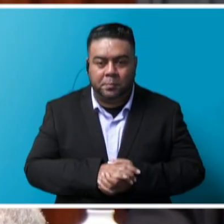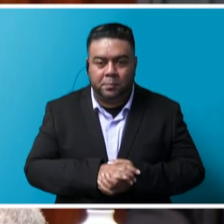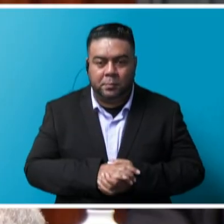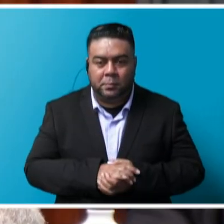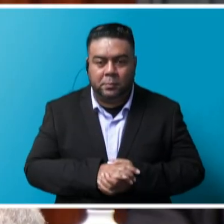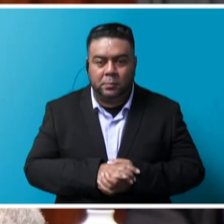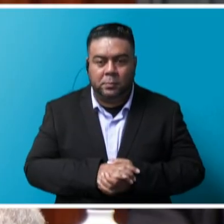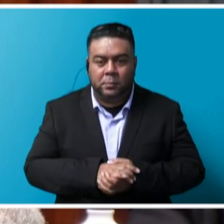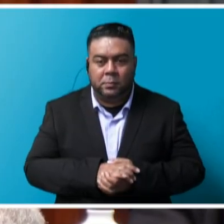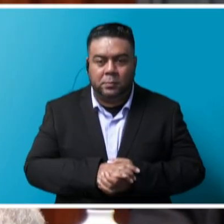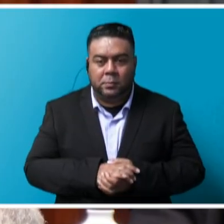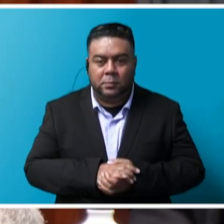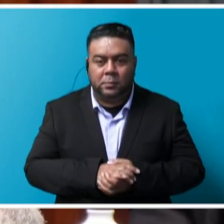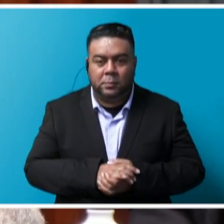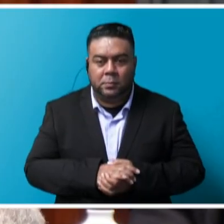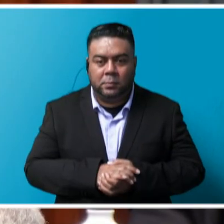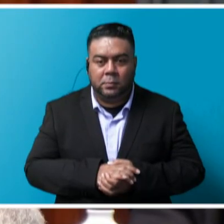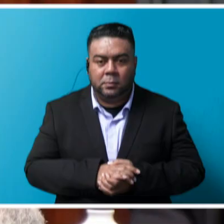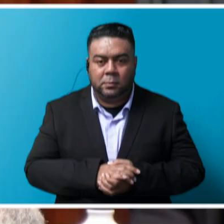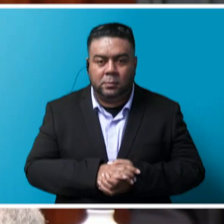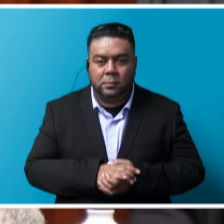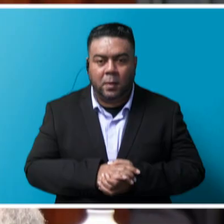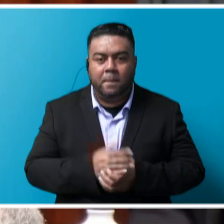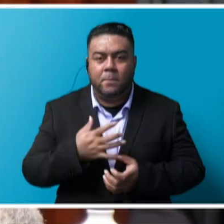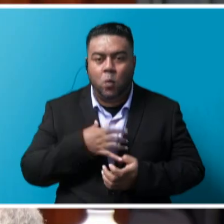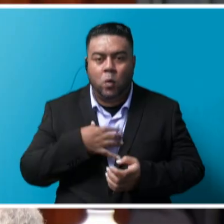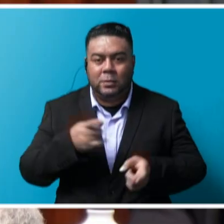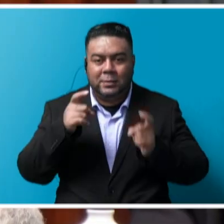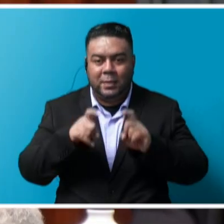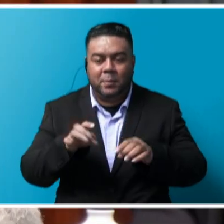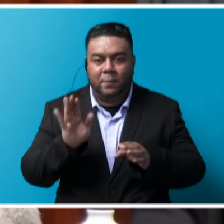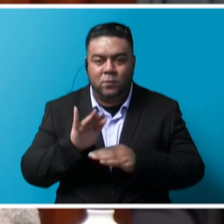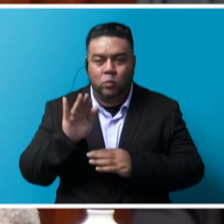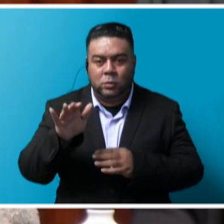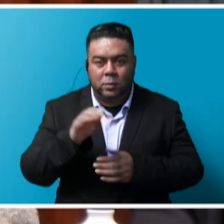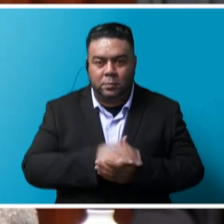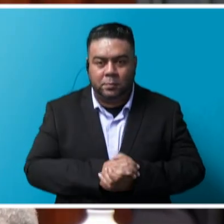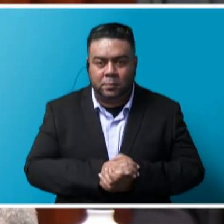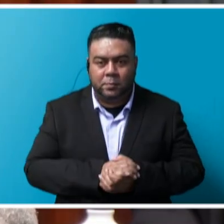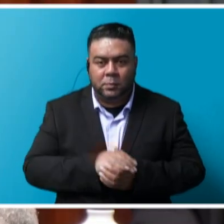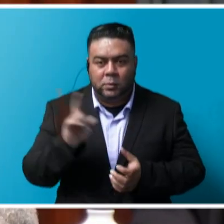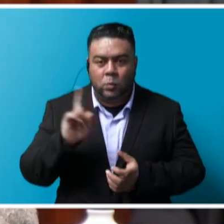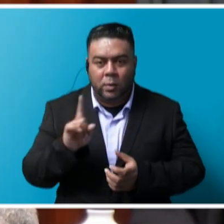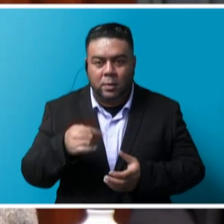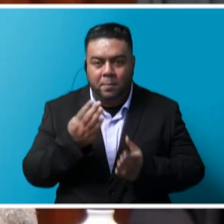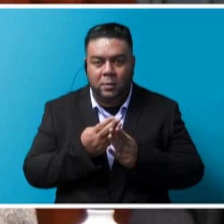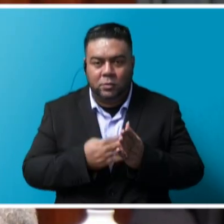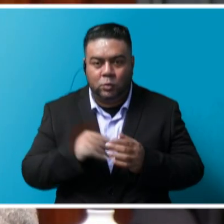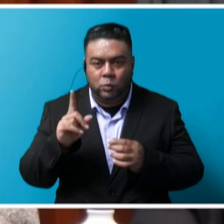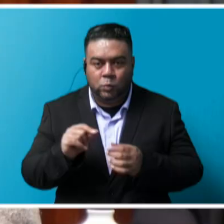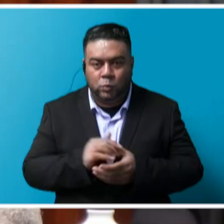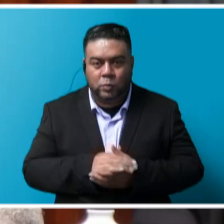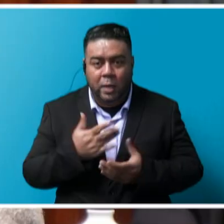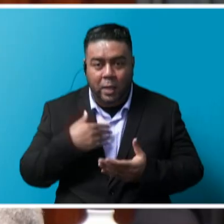in the foundation that will secure a more sustainable future. That is precisely what this budget does. Mr. Speaker, Sir, I